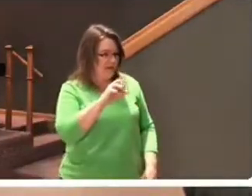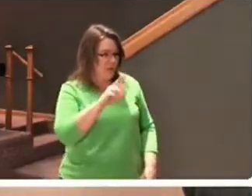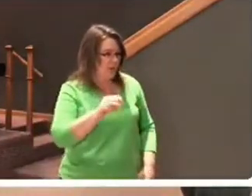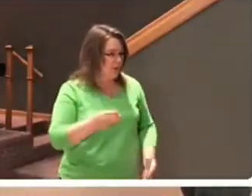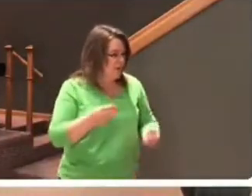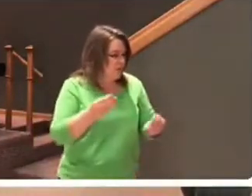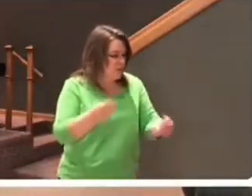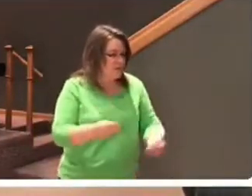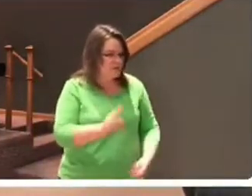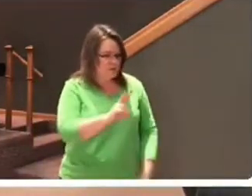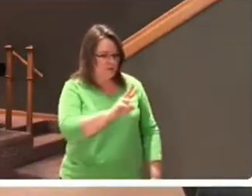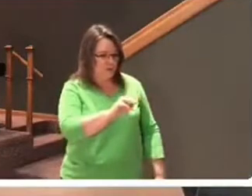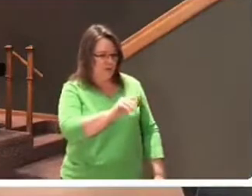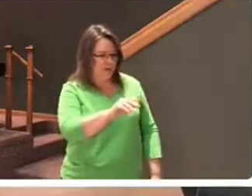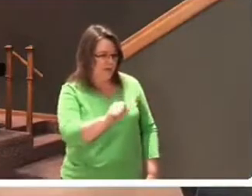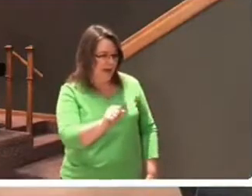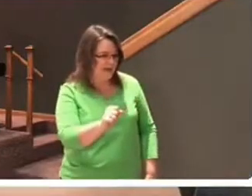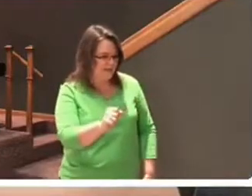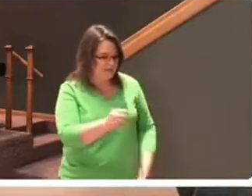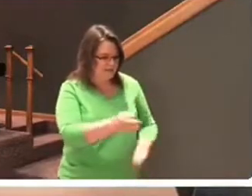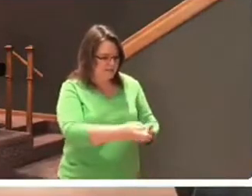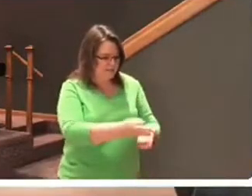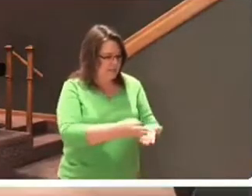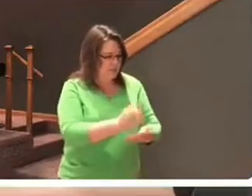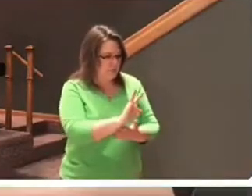gives two mites, two tiny little coins,